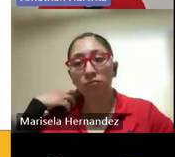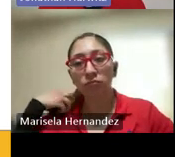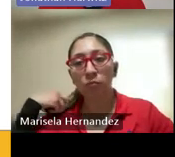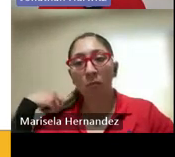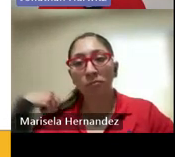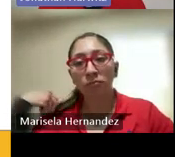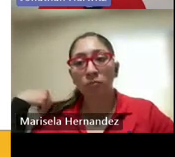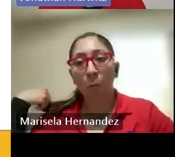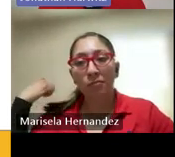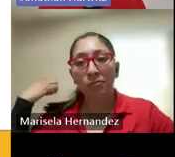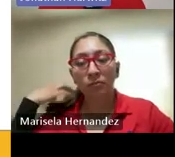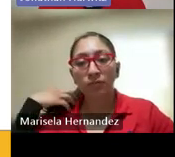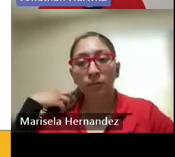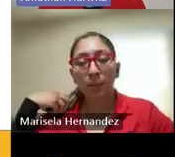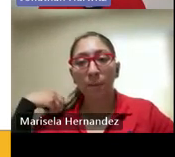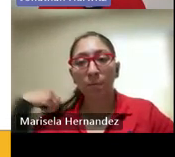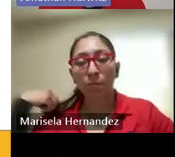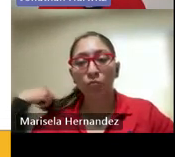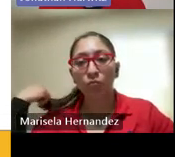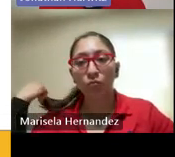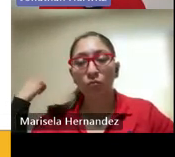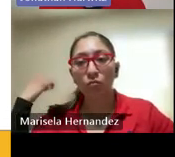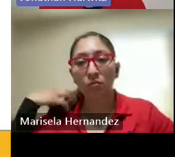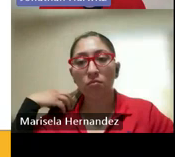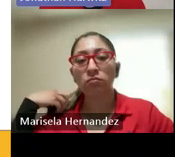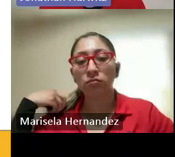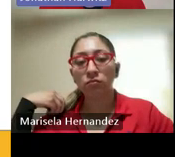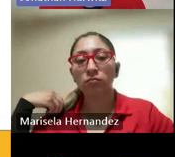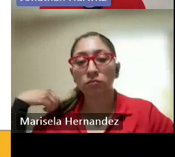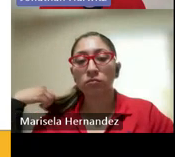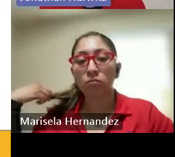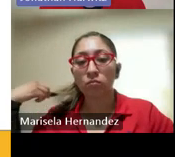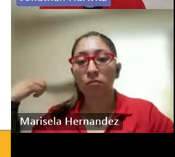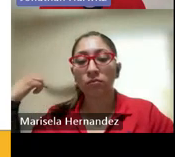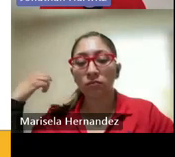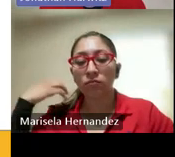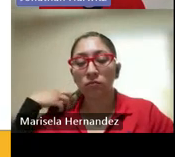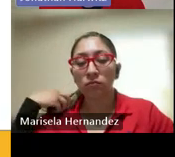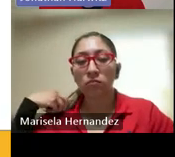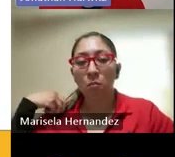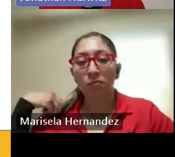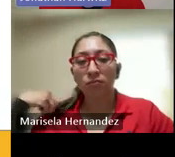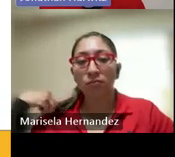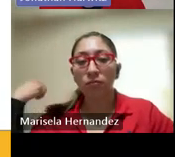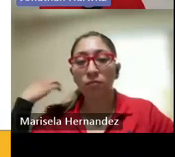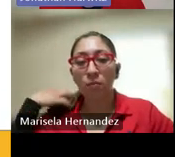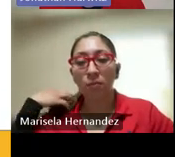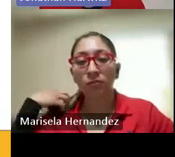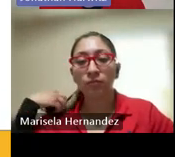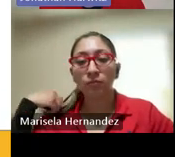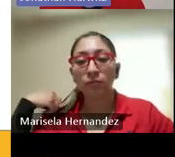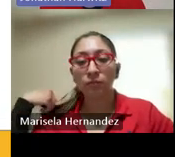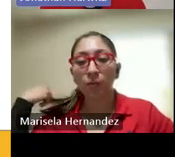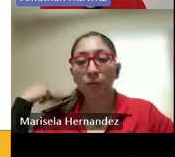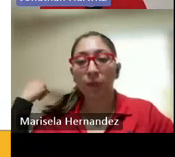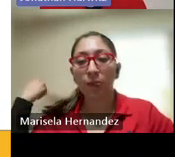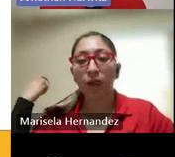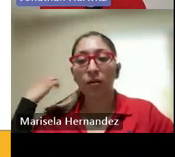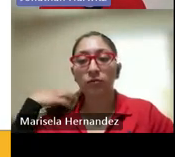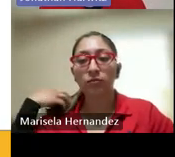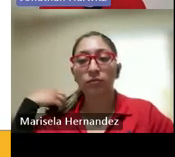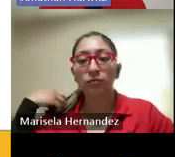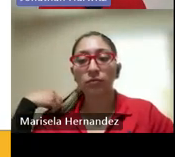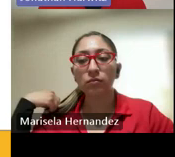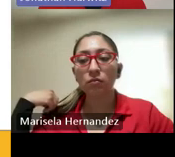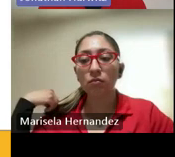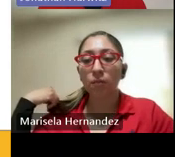same in terms of who gets funding, and it tends to be urban and suburban areas. So,